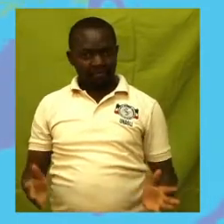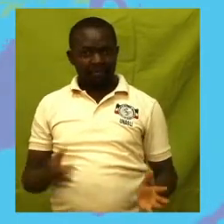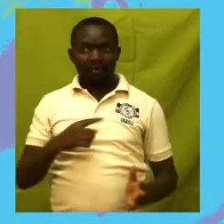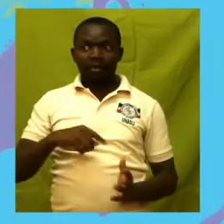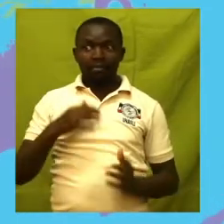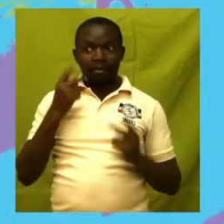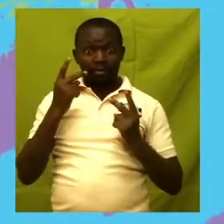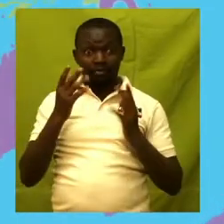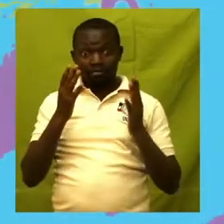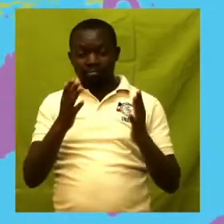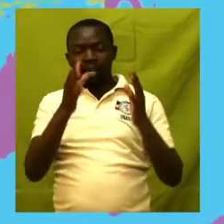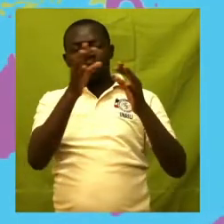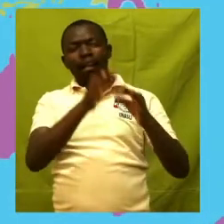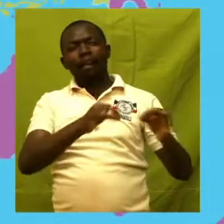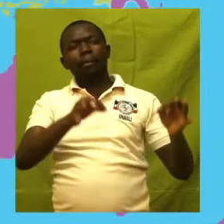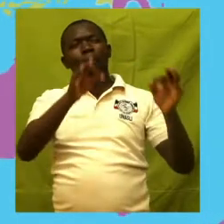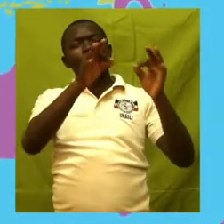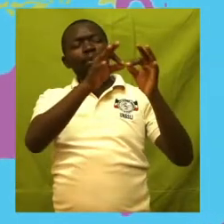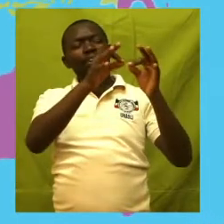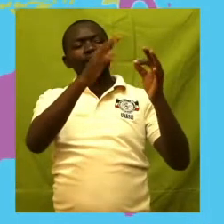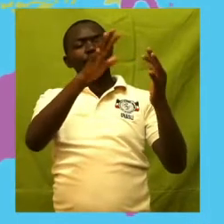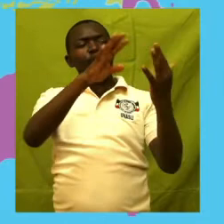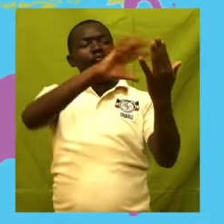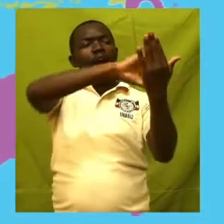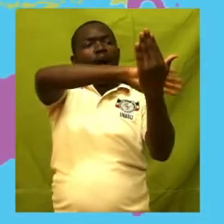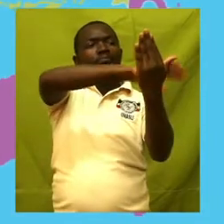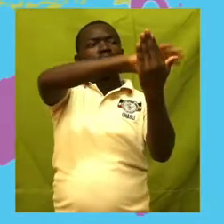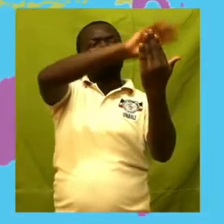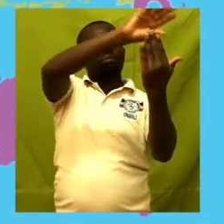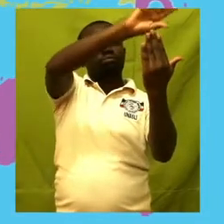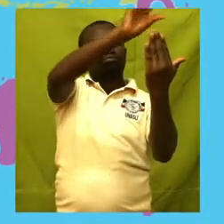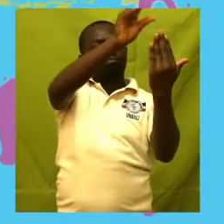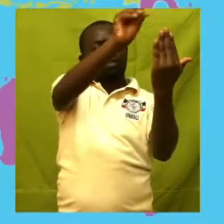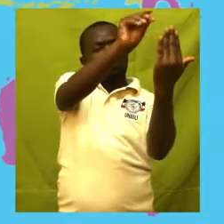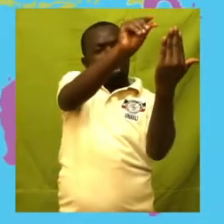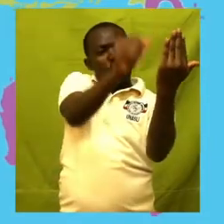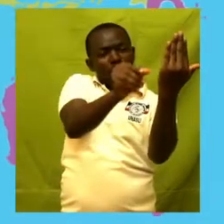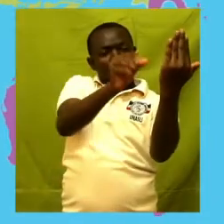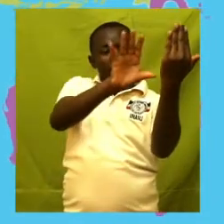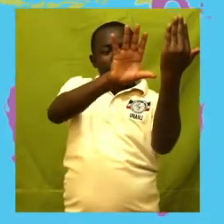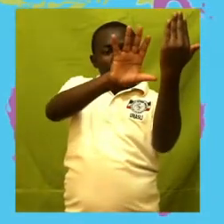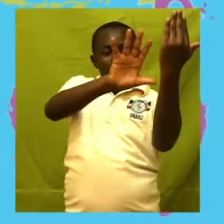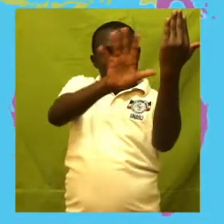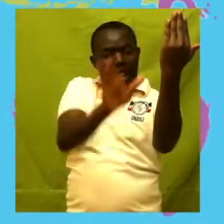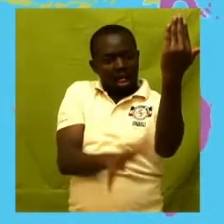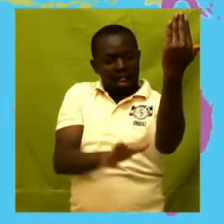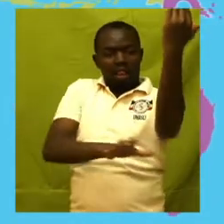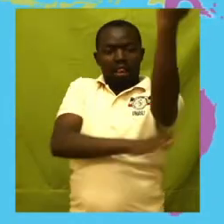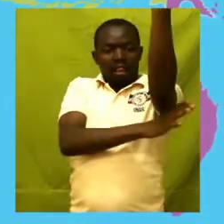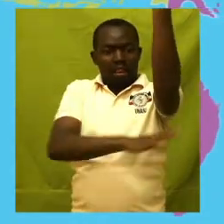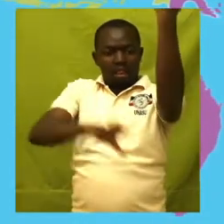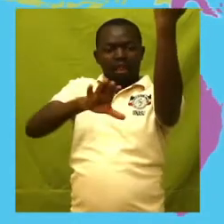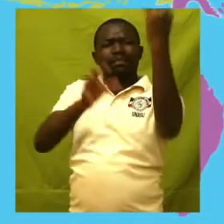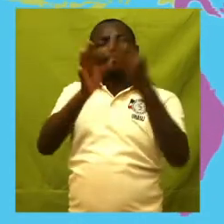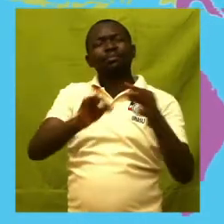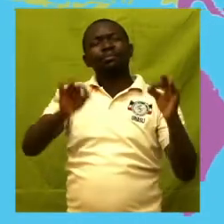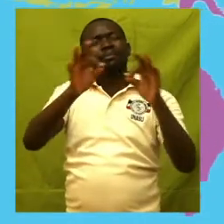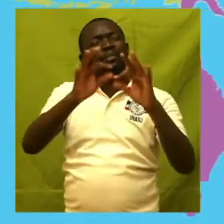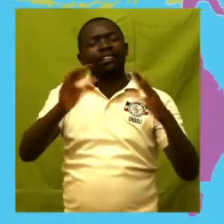we want to look at the importance of these water bodies. How are the water bodies important to